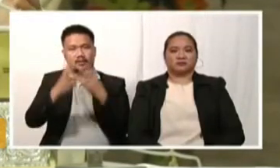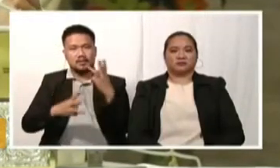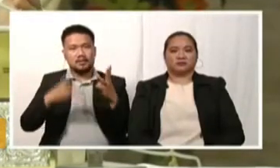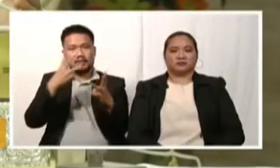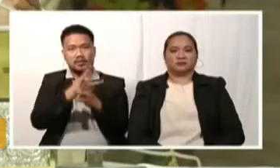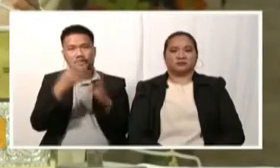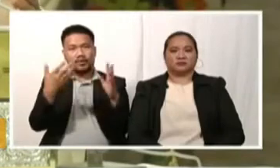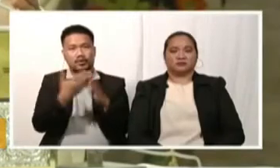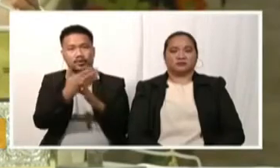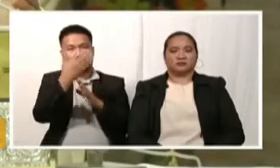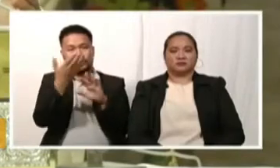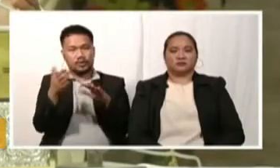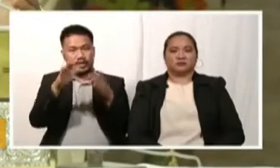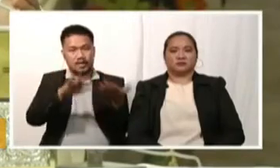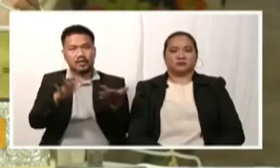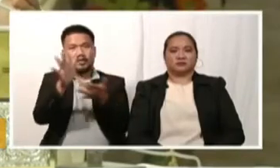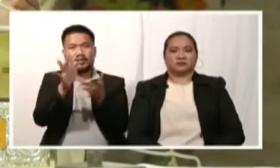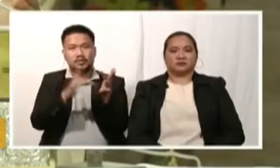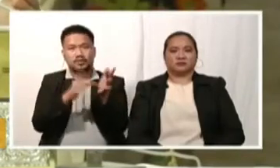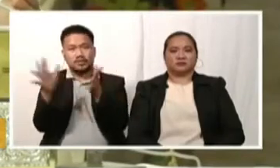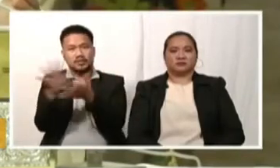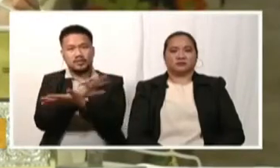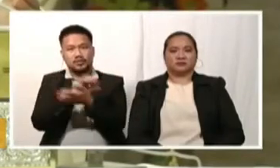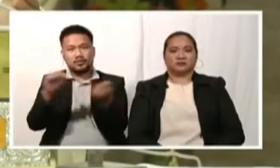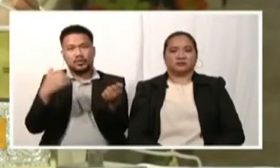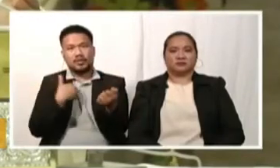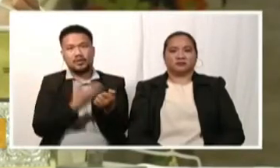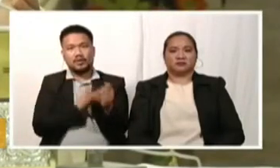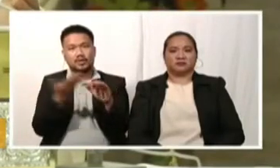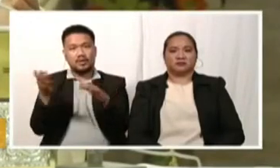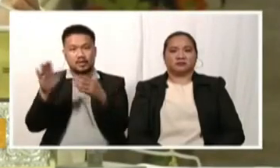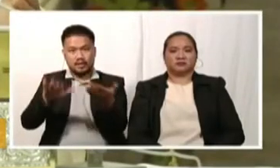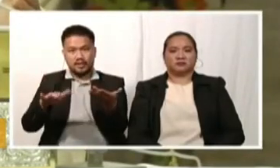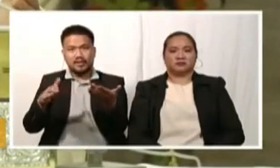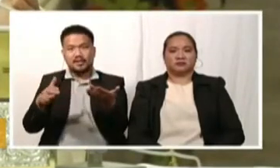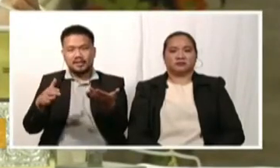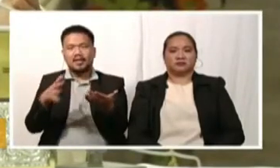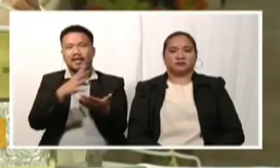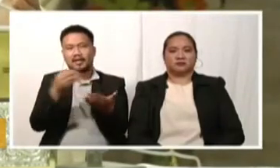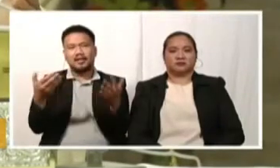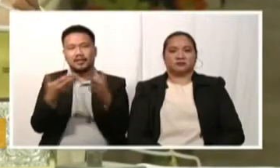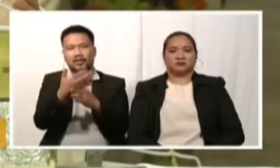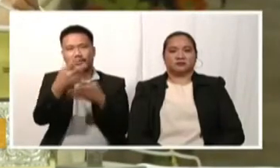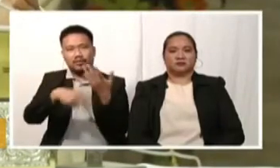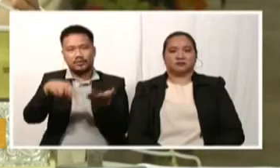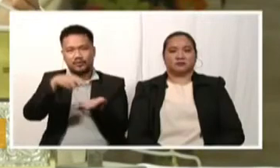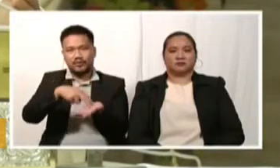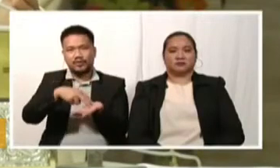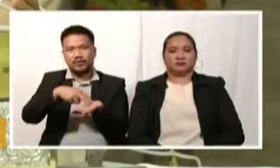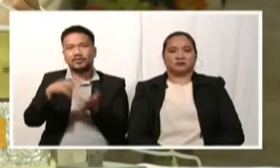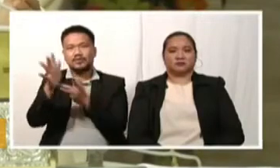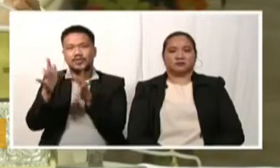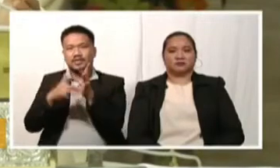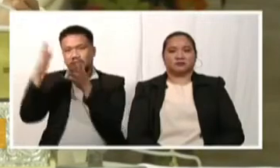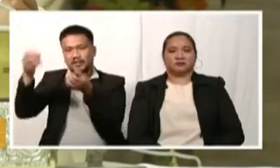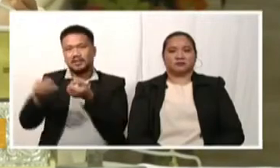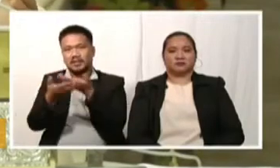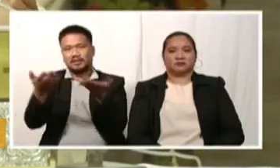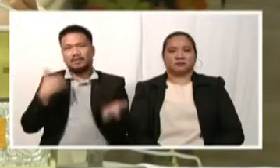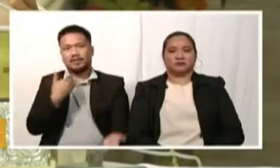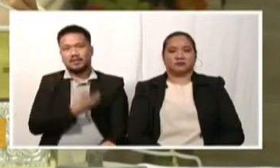By dying, he has destroyed our death, and by rising, restored our